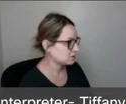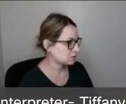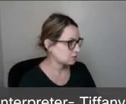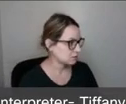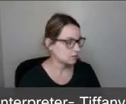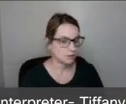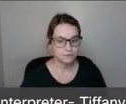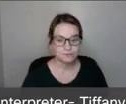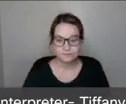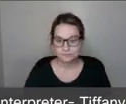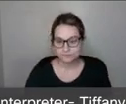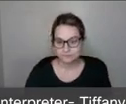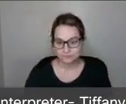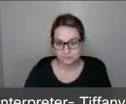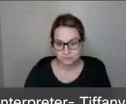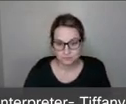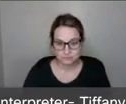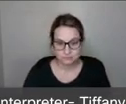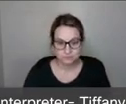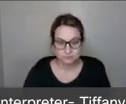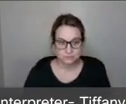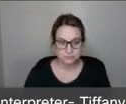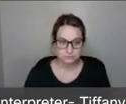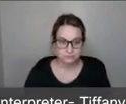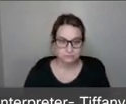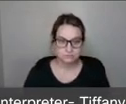And so that can hear.